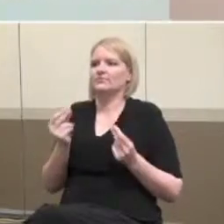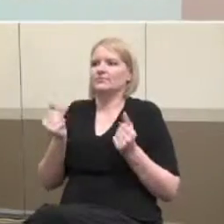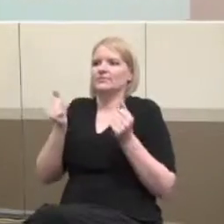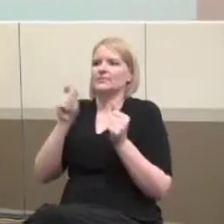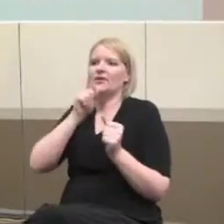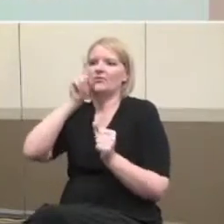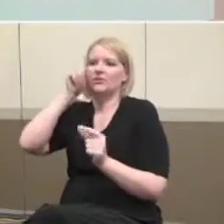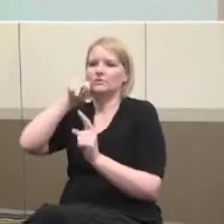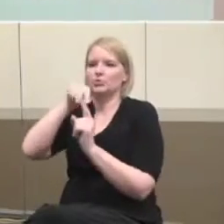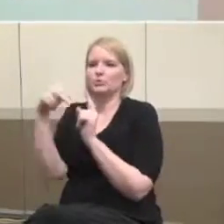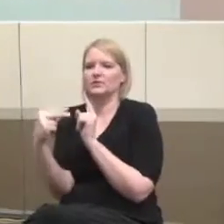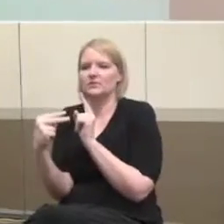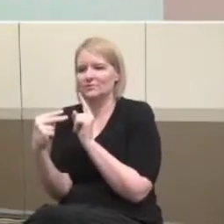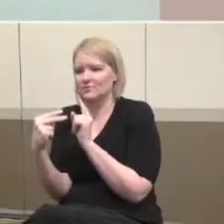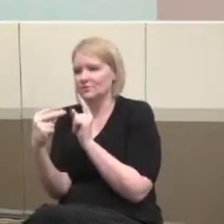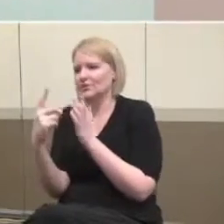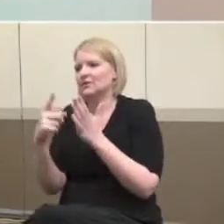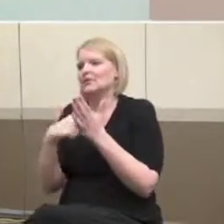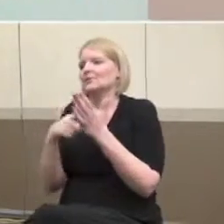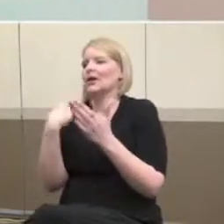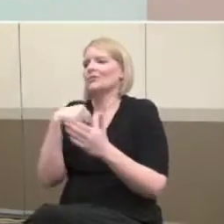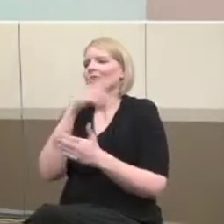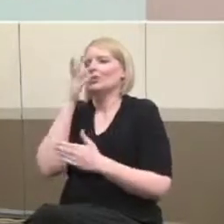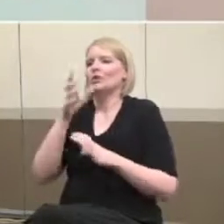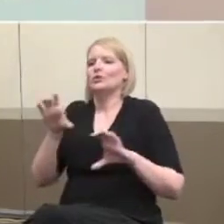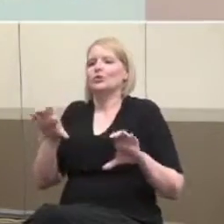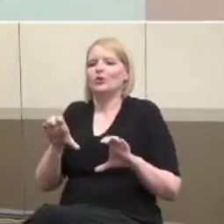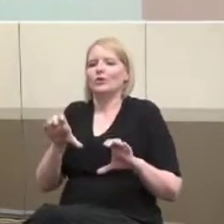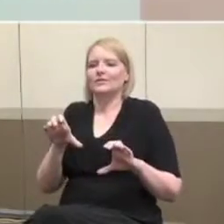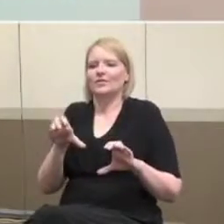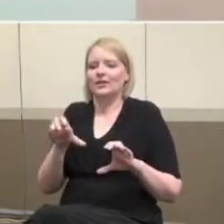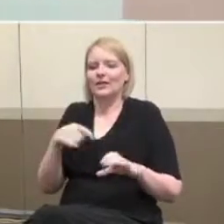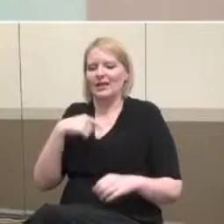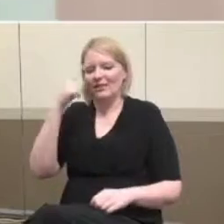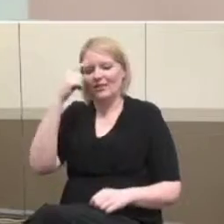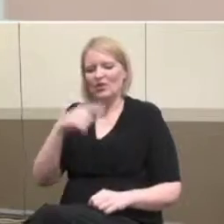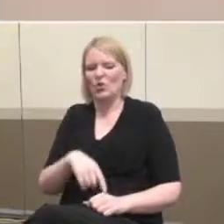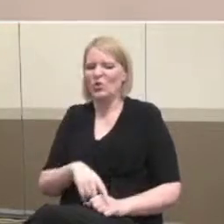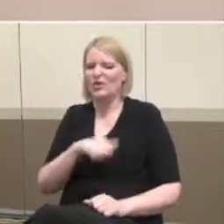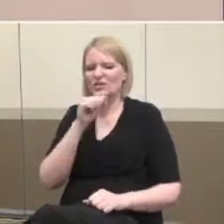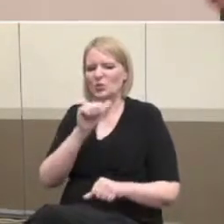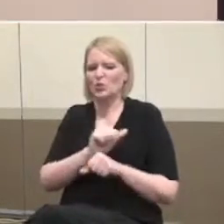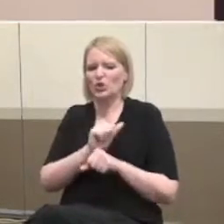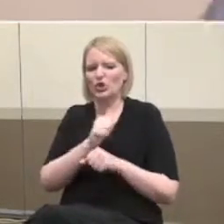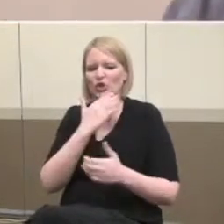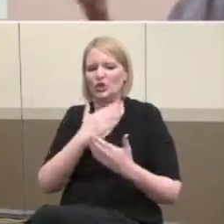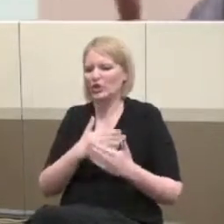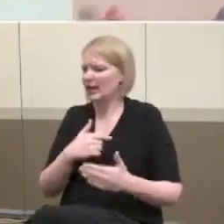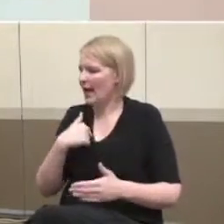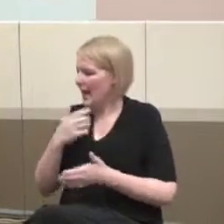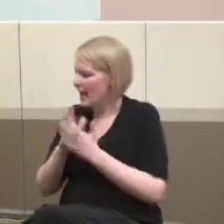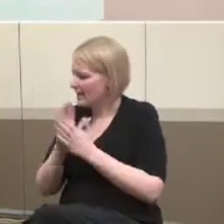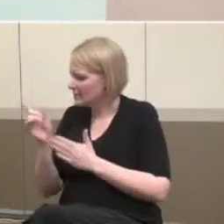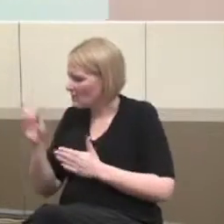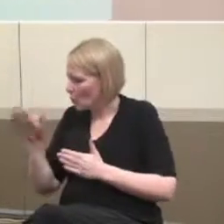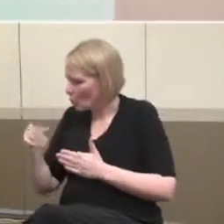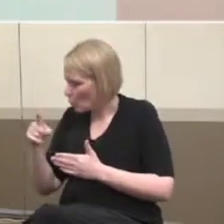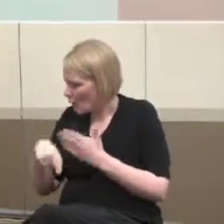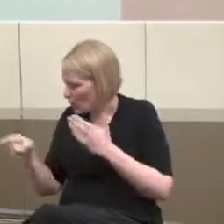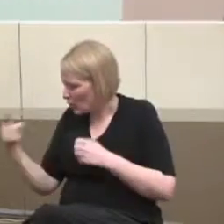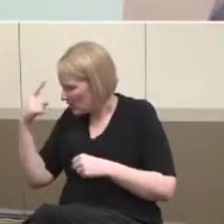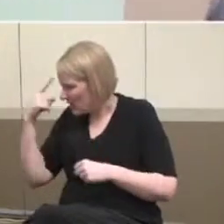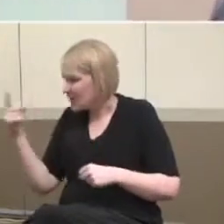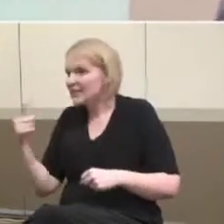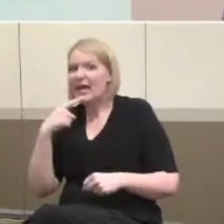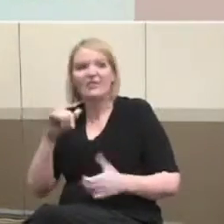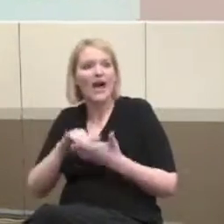perspective. And sometimes we'll do an activity, and I'll think, oh, that didn't go over so well. And I'll ask him, you know, what did you think about that? And he'll be like,